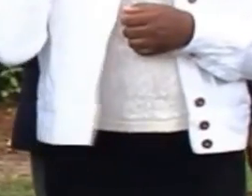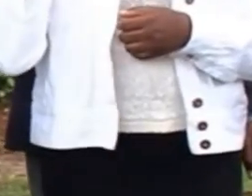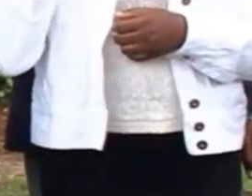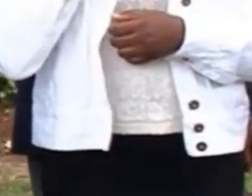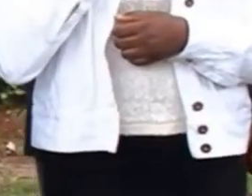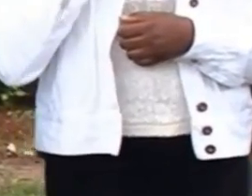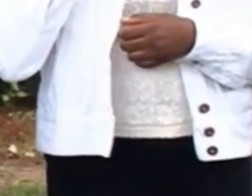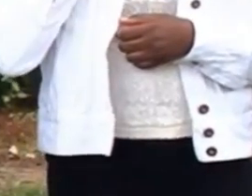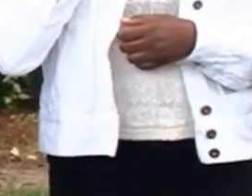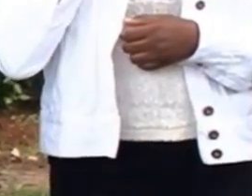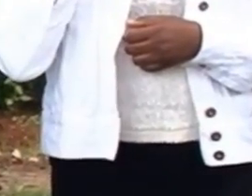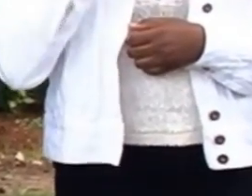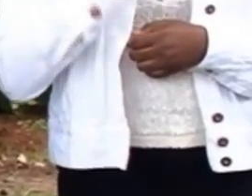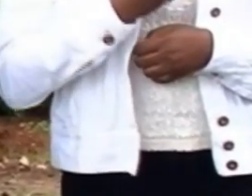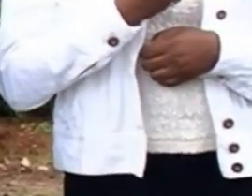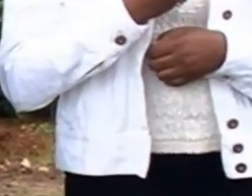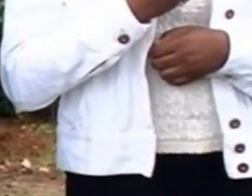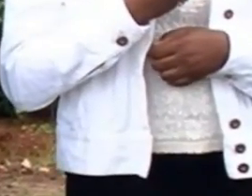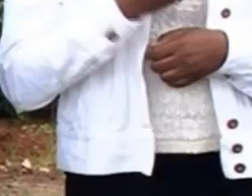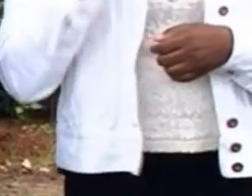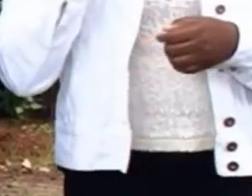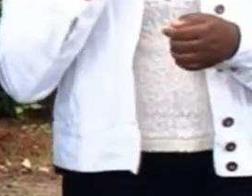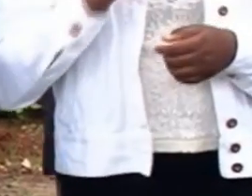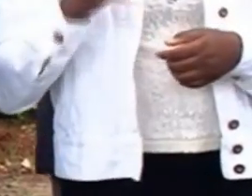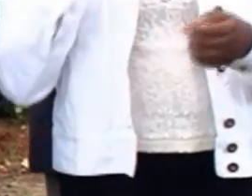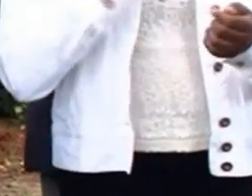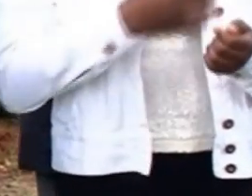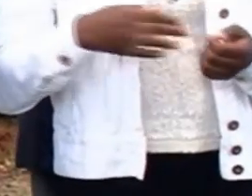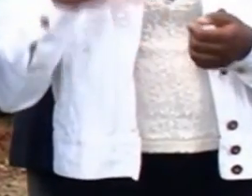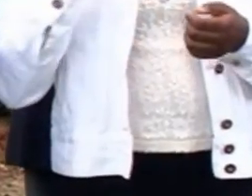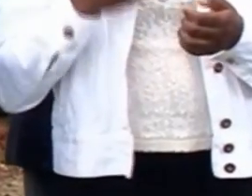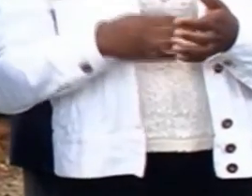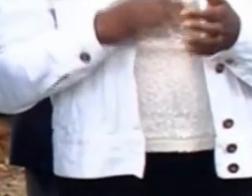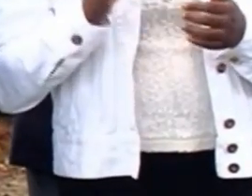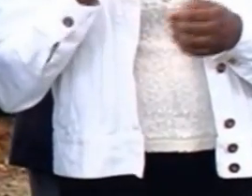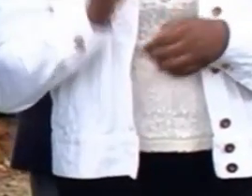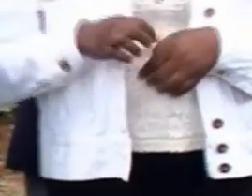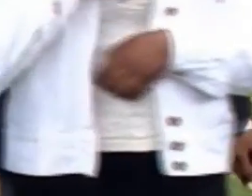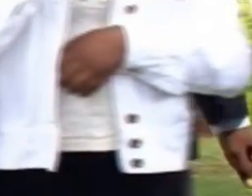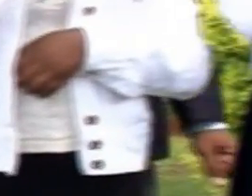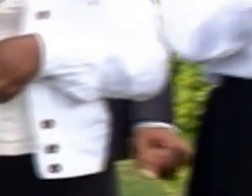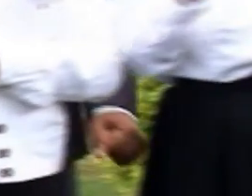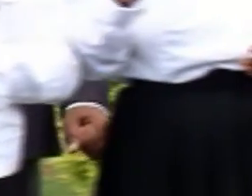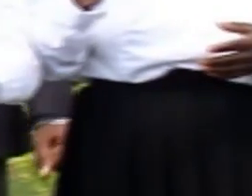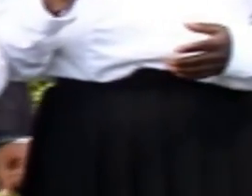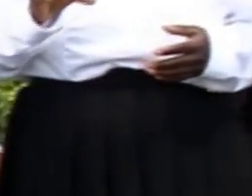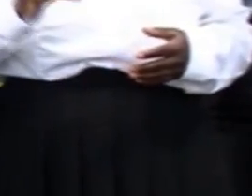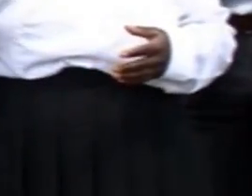divine will is sweet to me. Hallowed by blessed